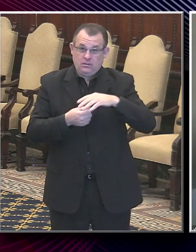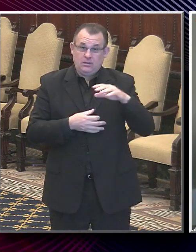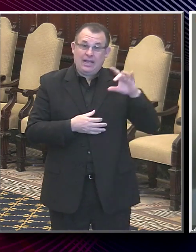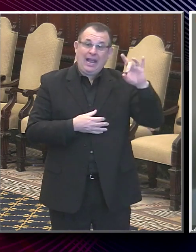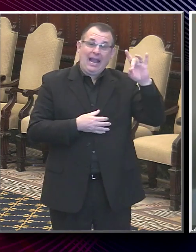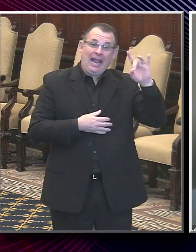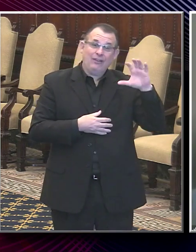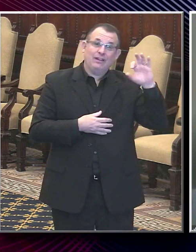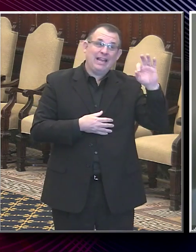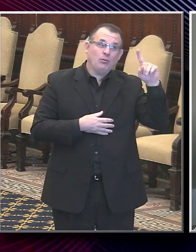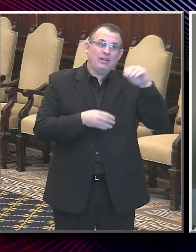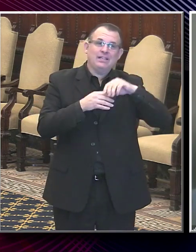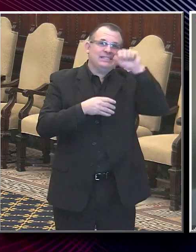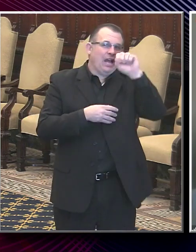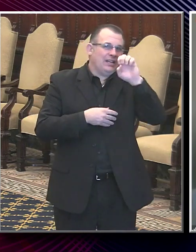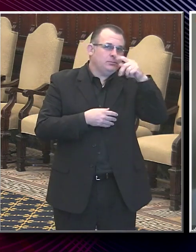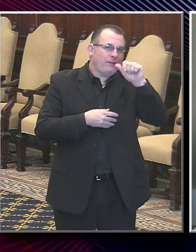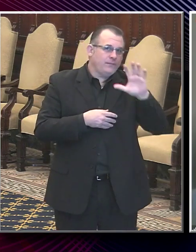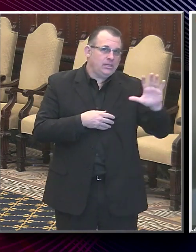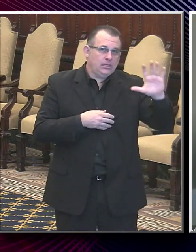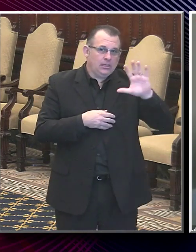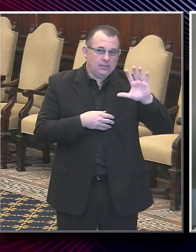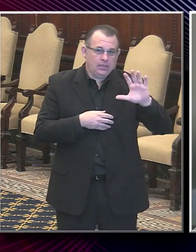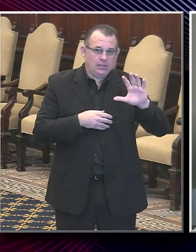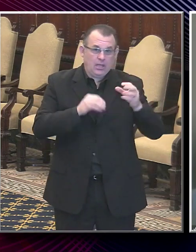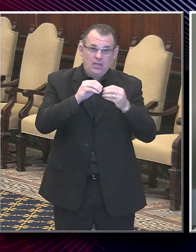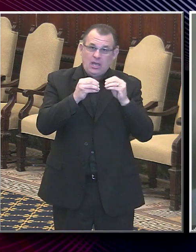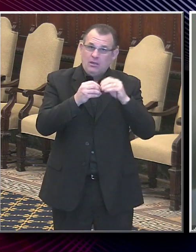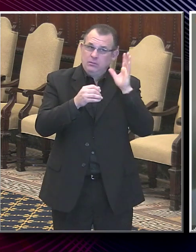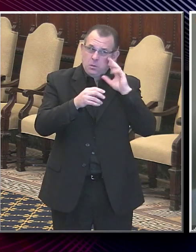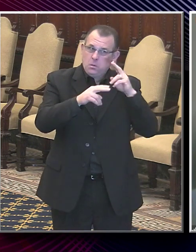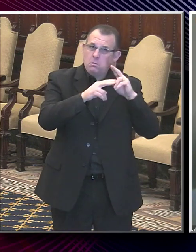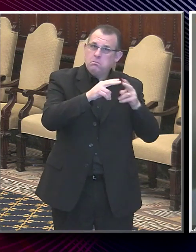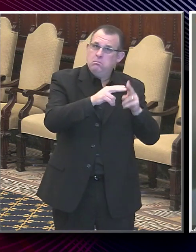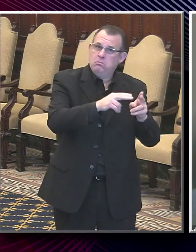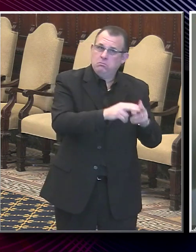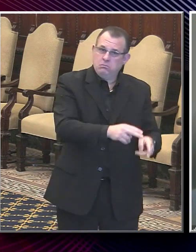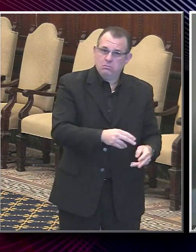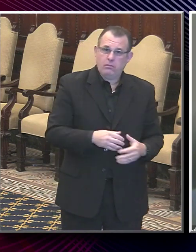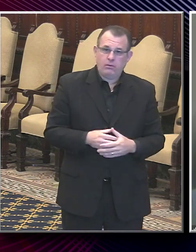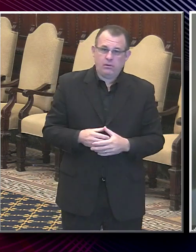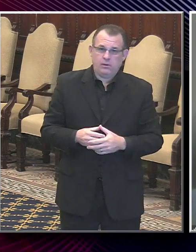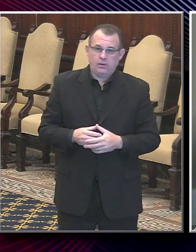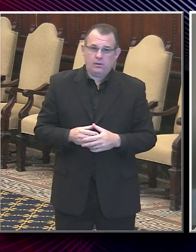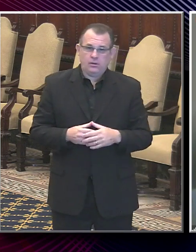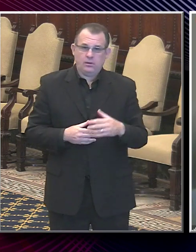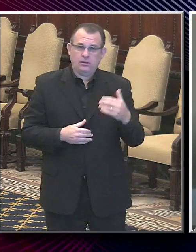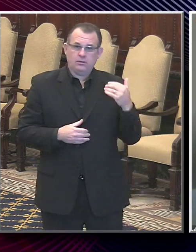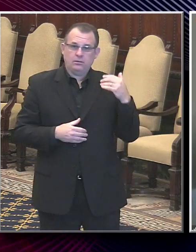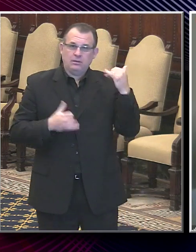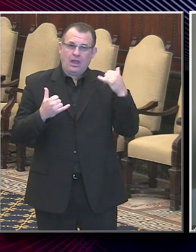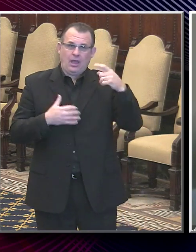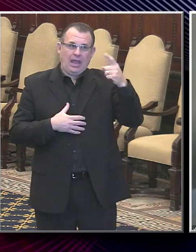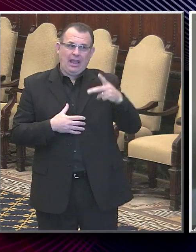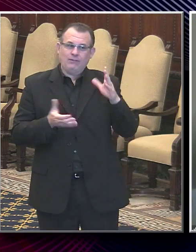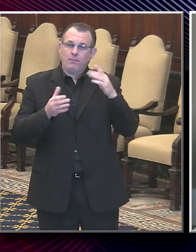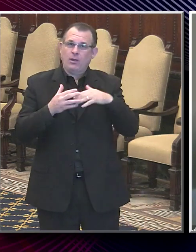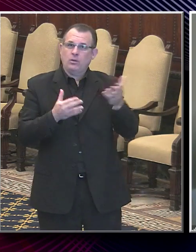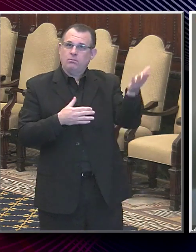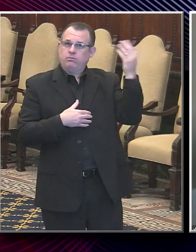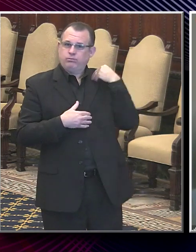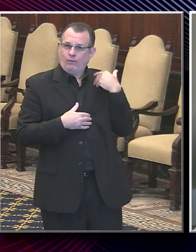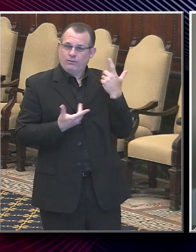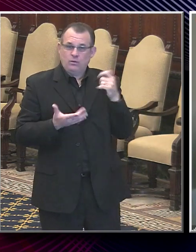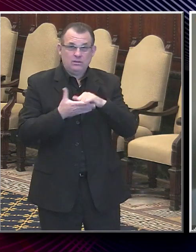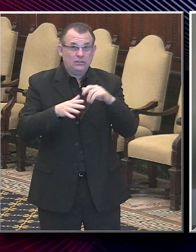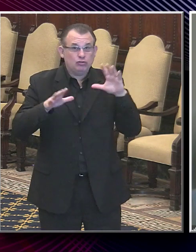Southeast Pennsylvania region. That continues to decrease, and we're now less than half of where we were at the peak of the epidemic. Since this time